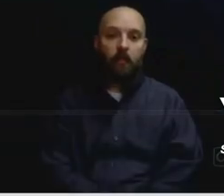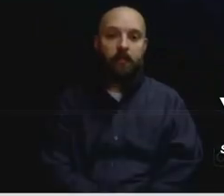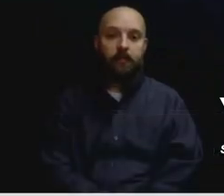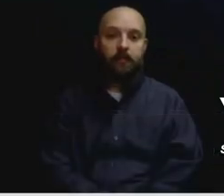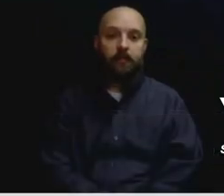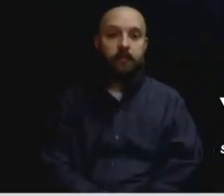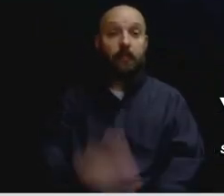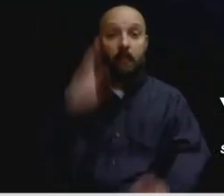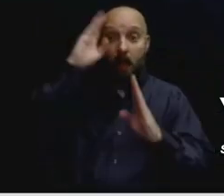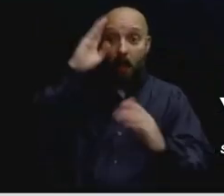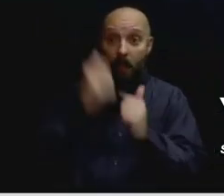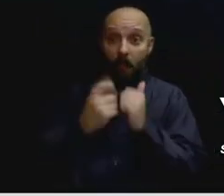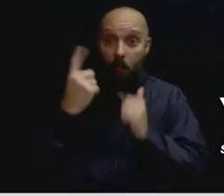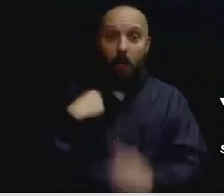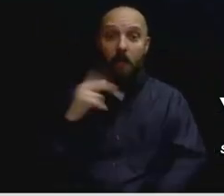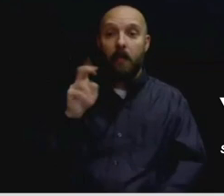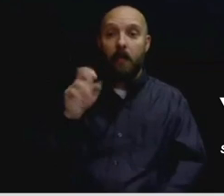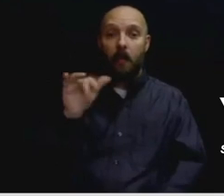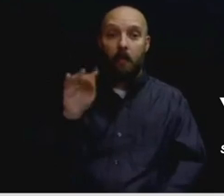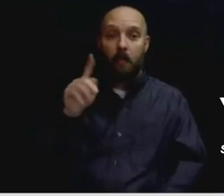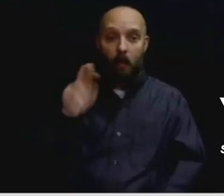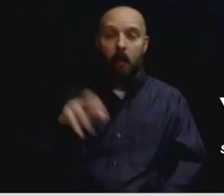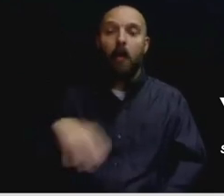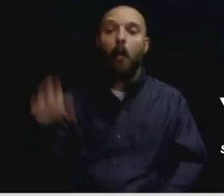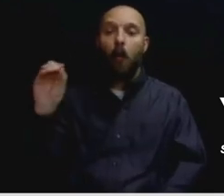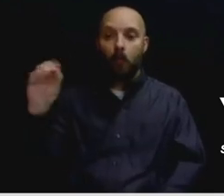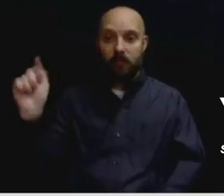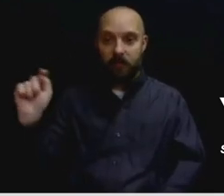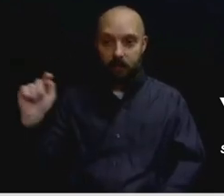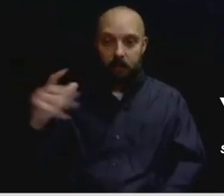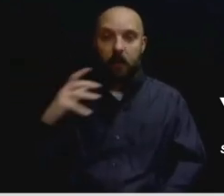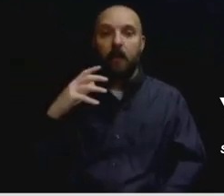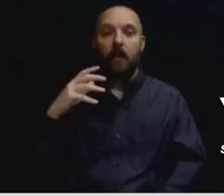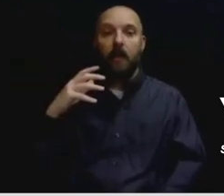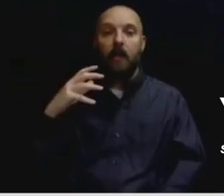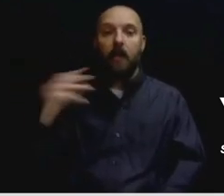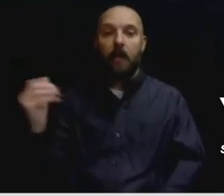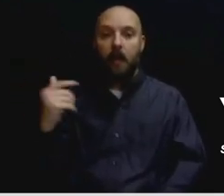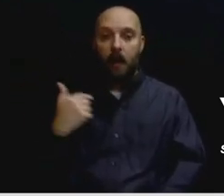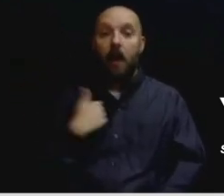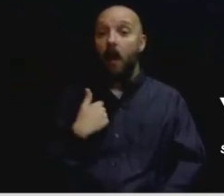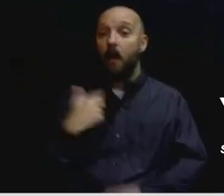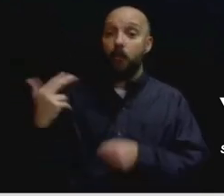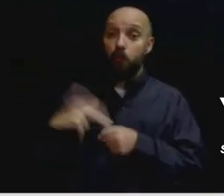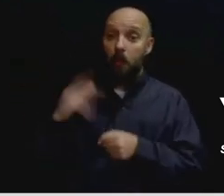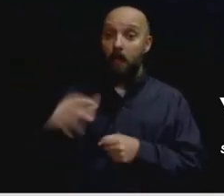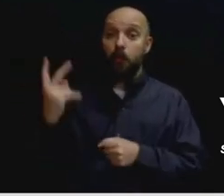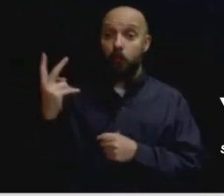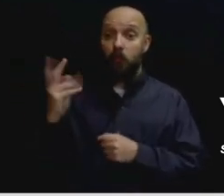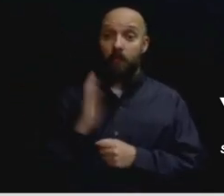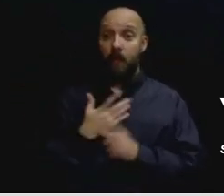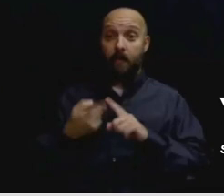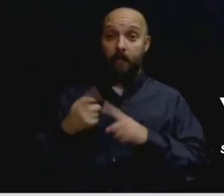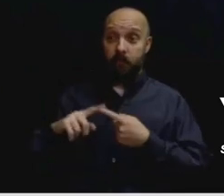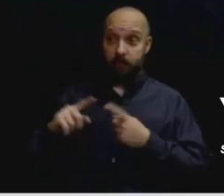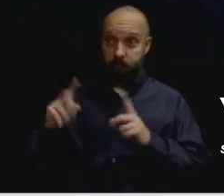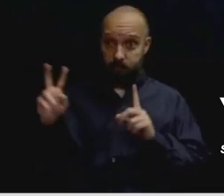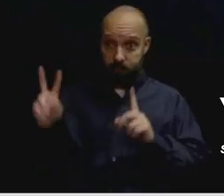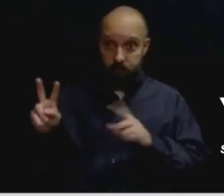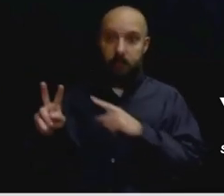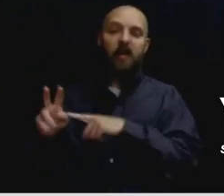Hi, everyone. I'm Kelly Mahler, occupational therapist, and I am joined by two of my friends who will be